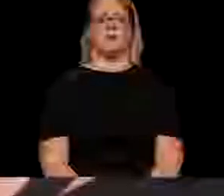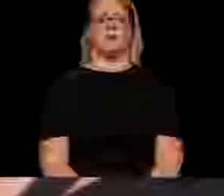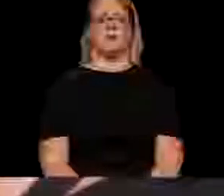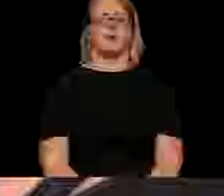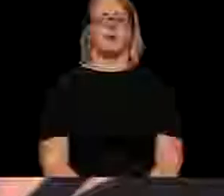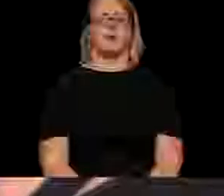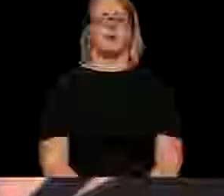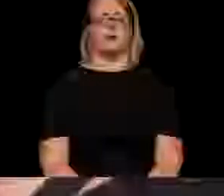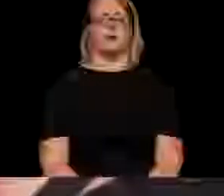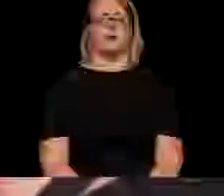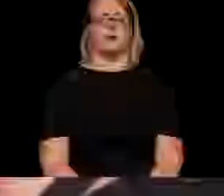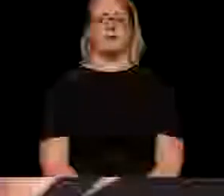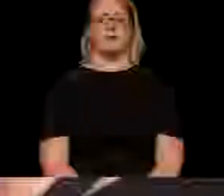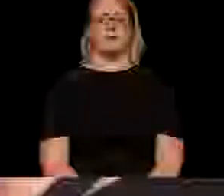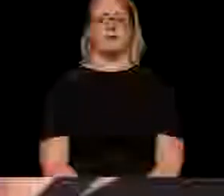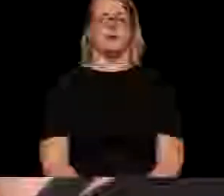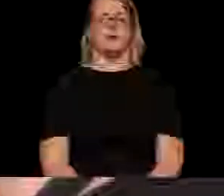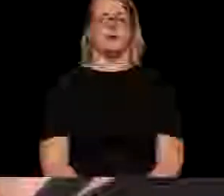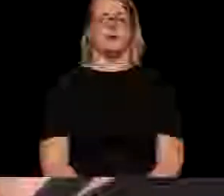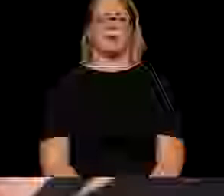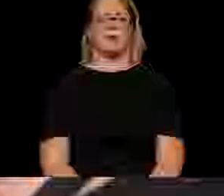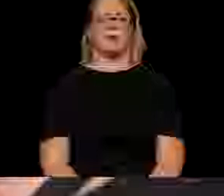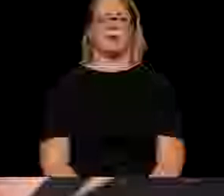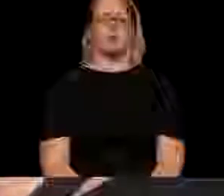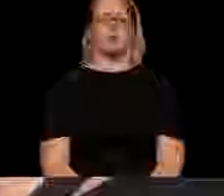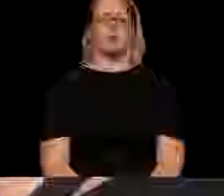This just helps me space it out a little bit better.